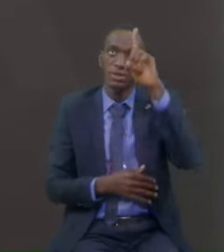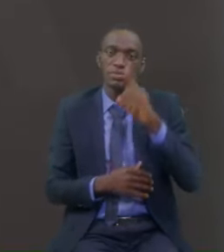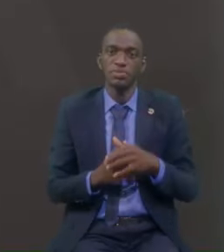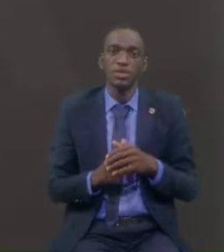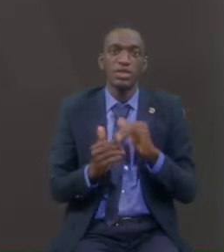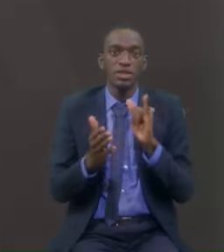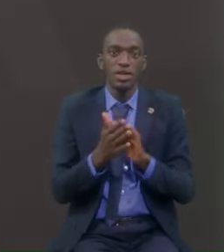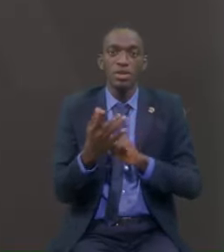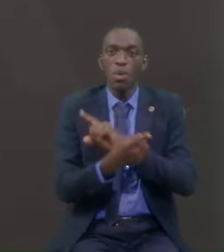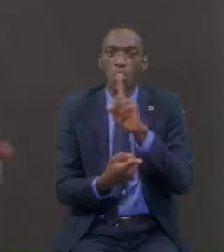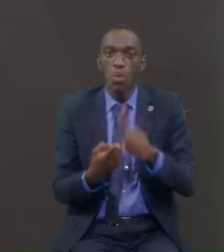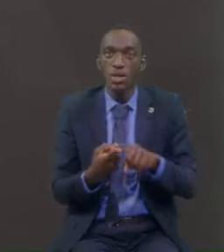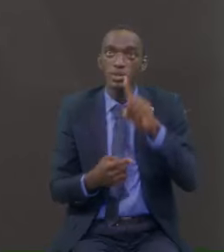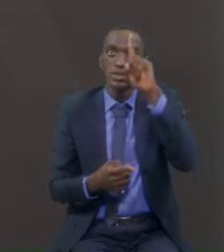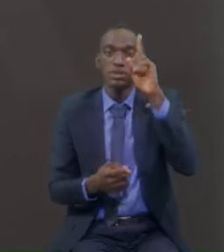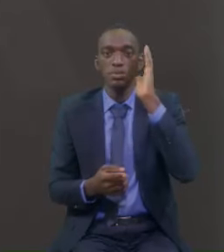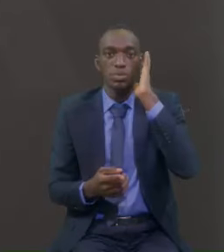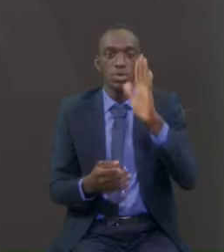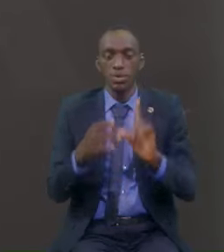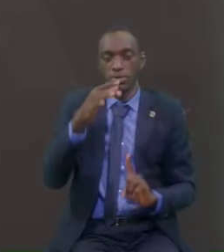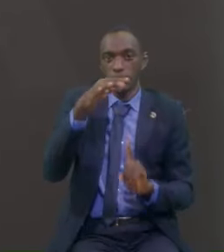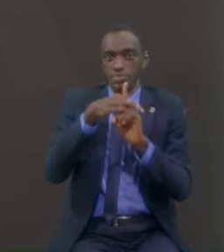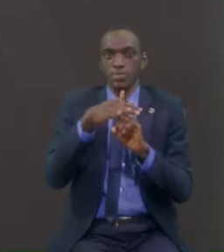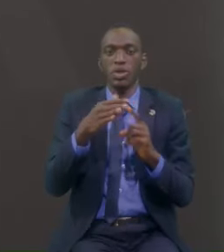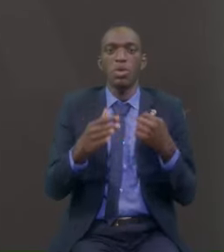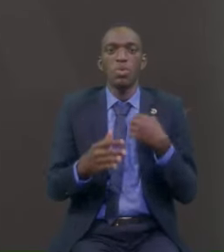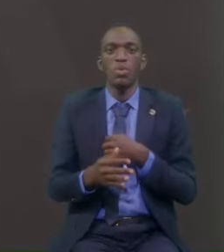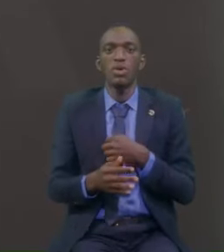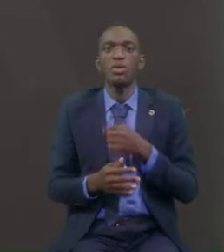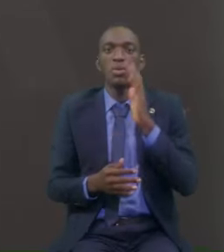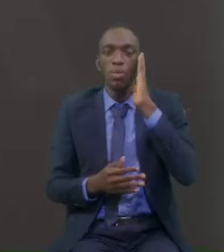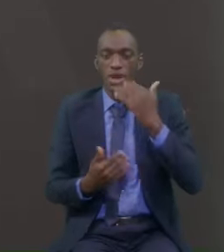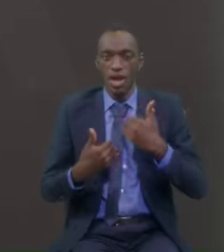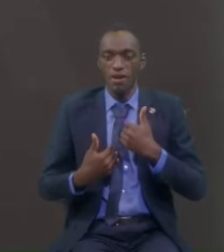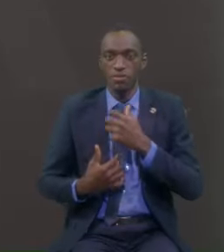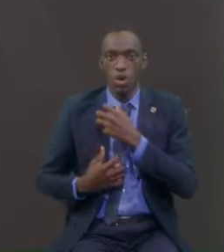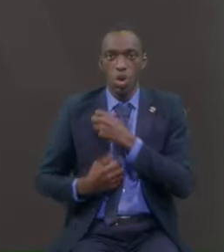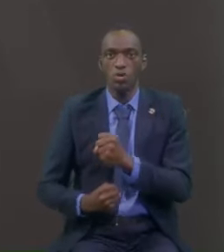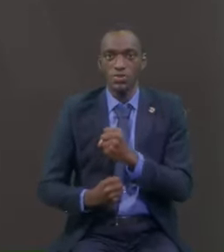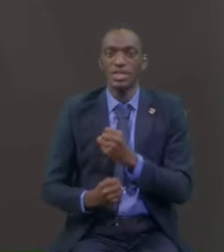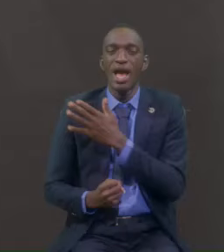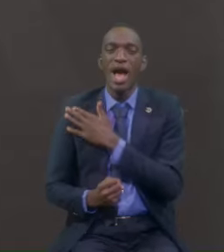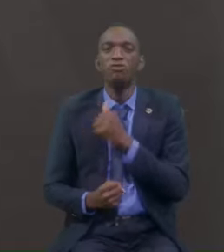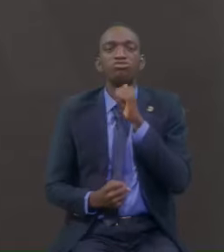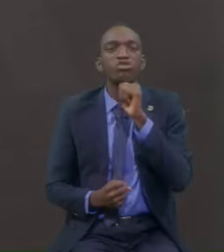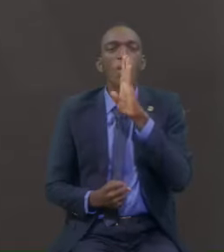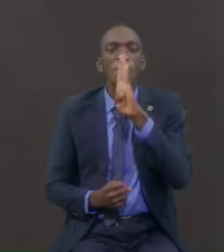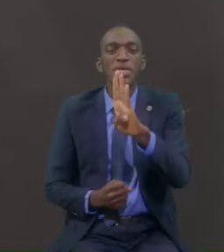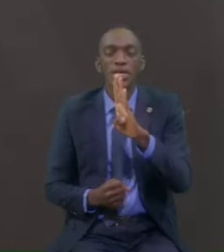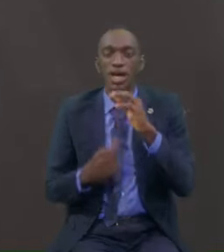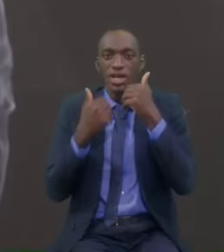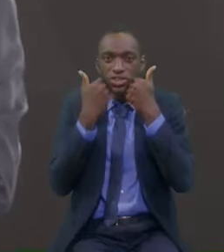he shall appear, we may have confidence and not be ashamed before